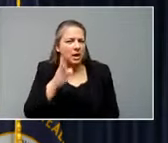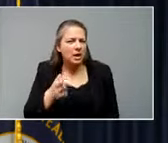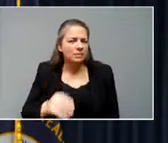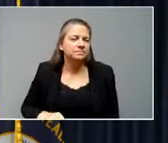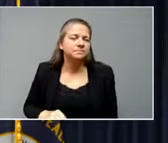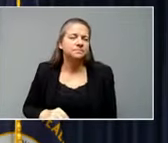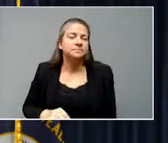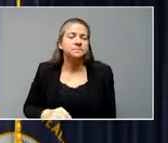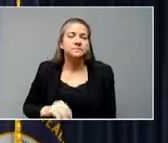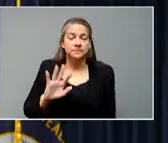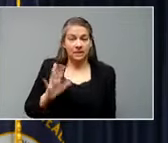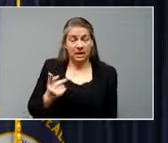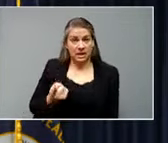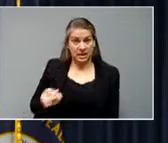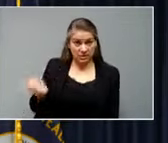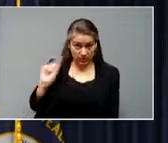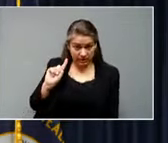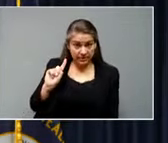week, overall,